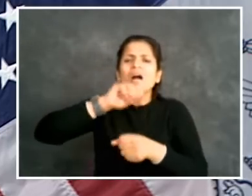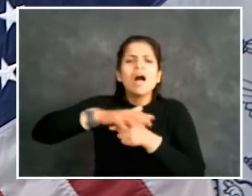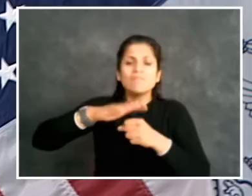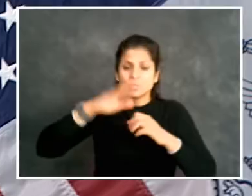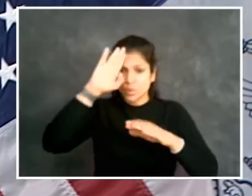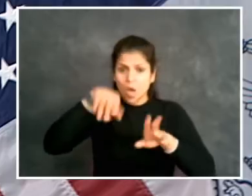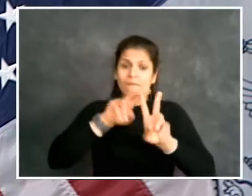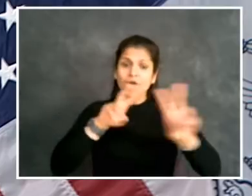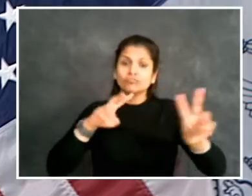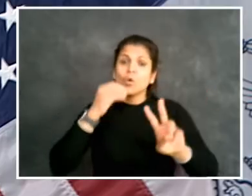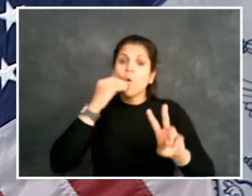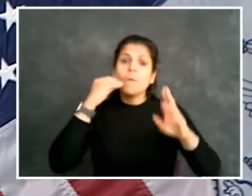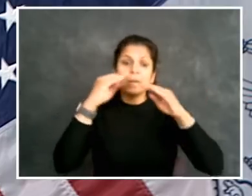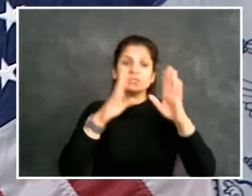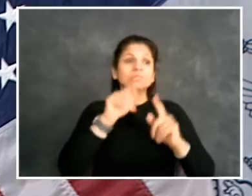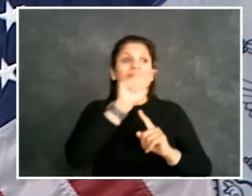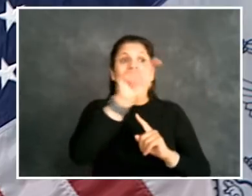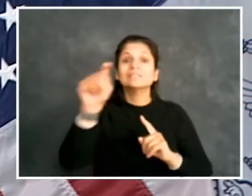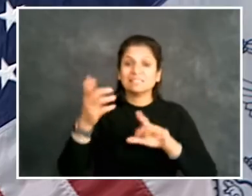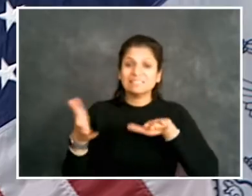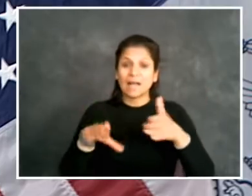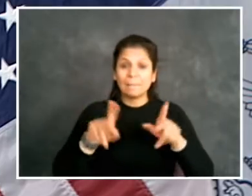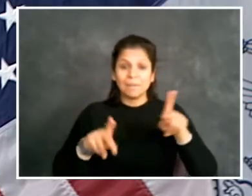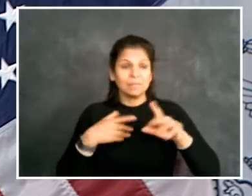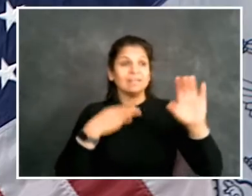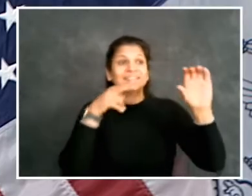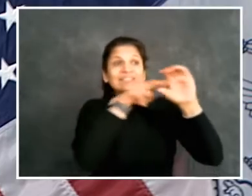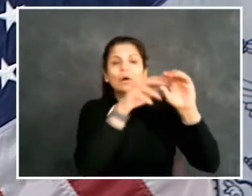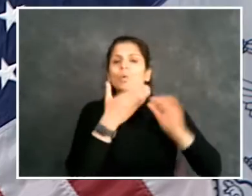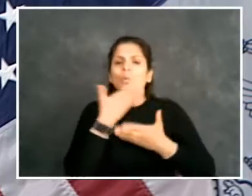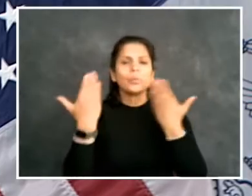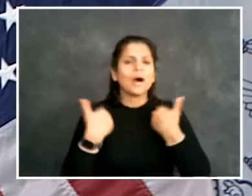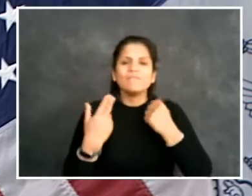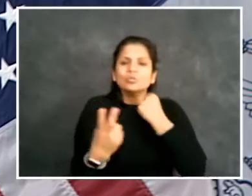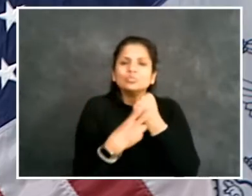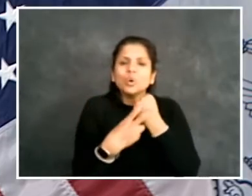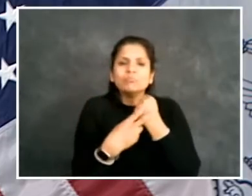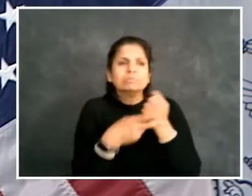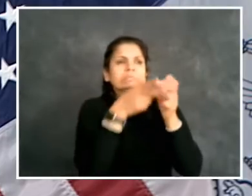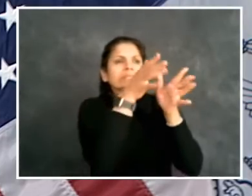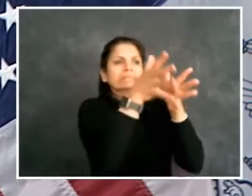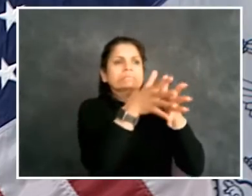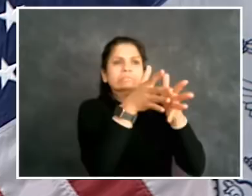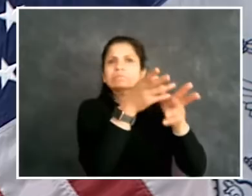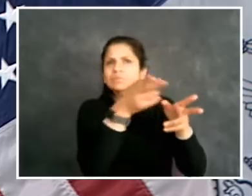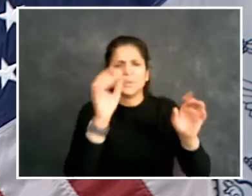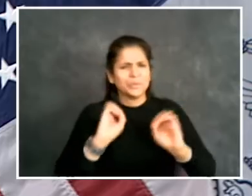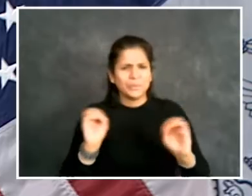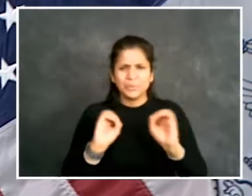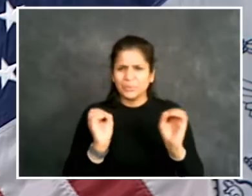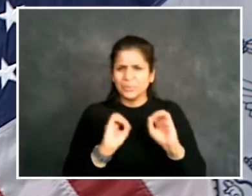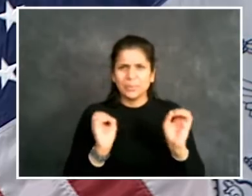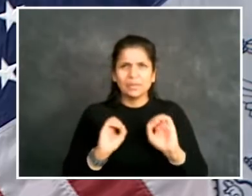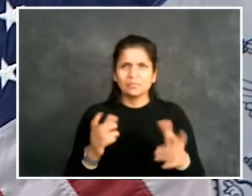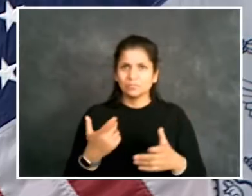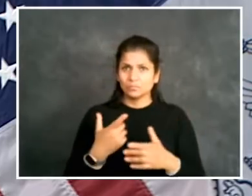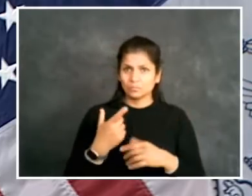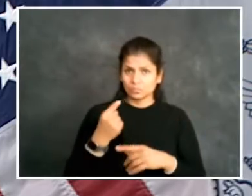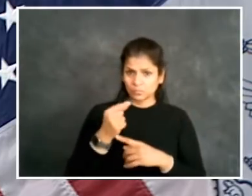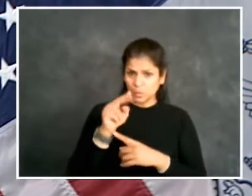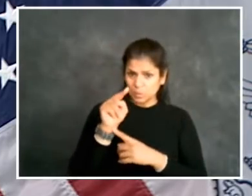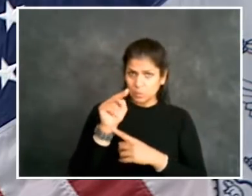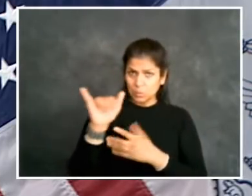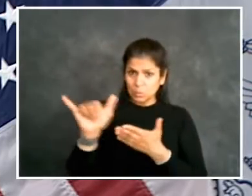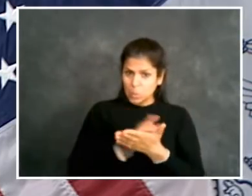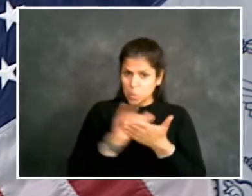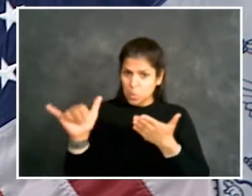to address some of the systemic issues. If the issue is a shortage of refrigerated trucks,